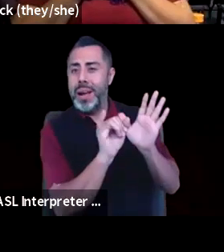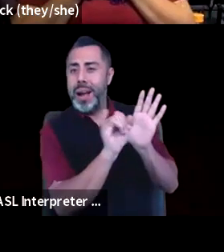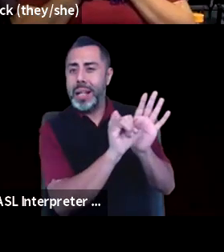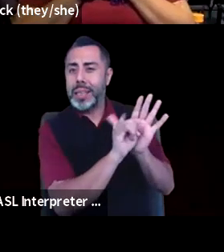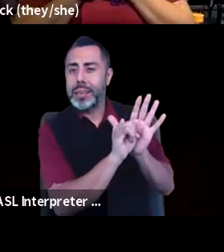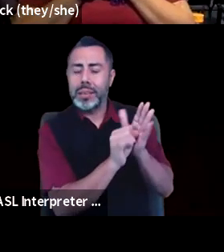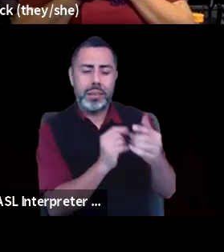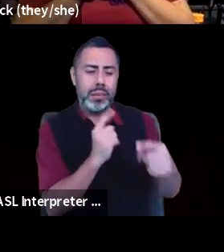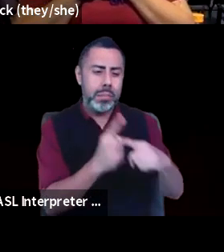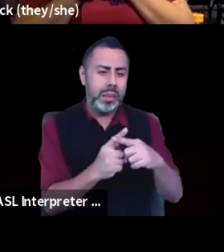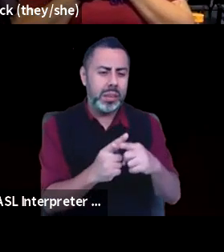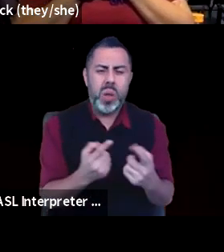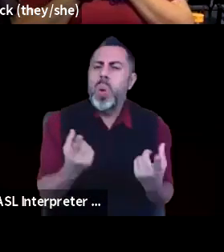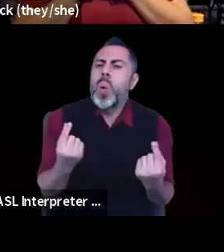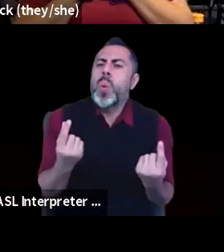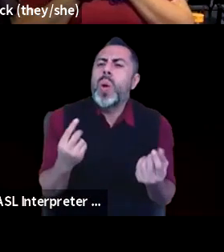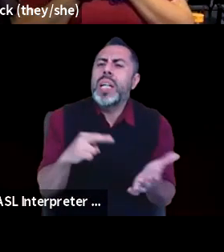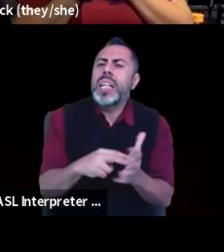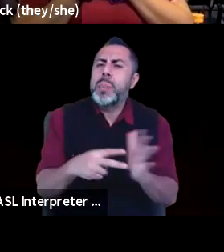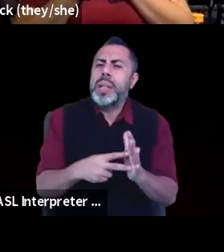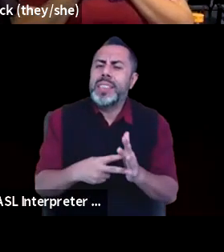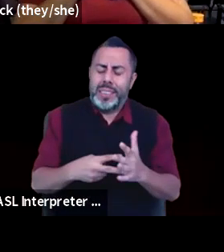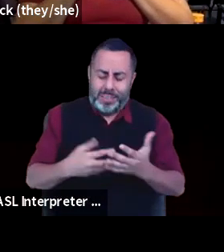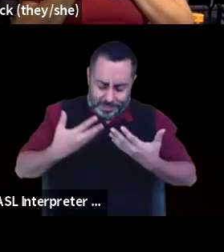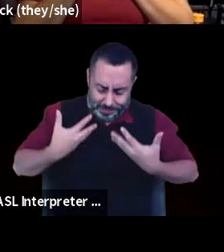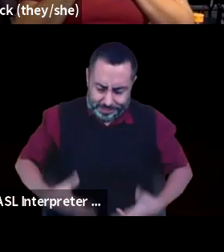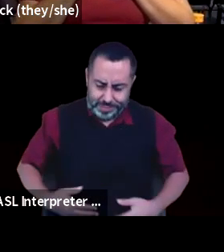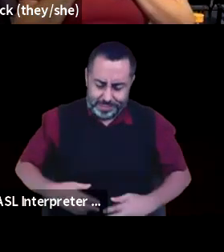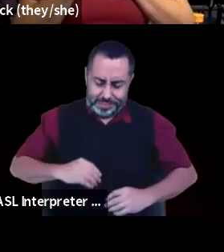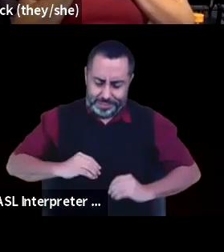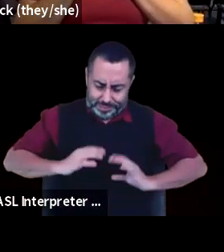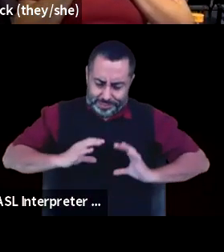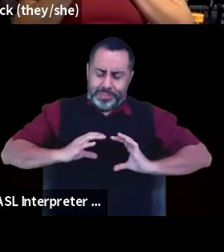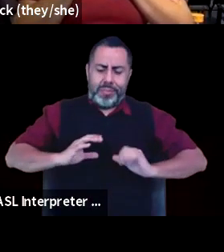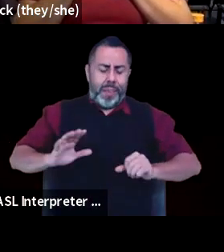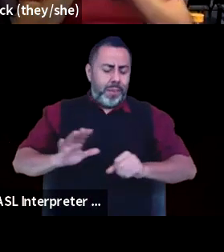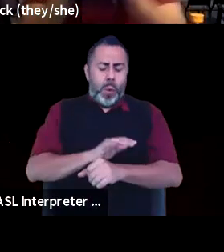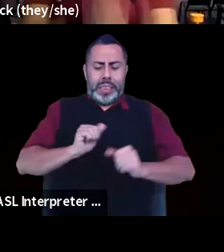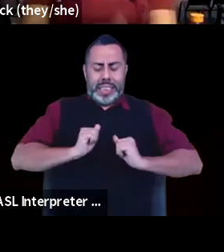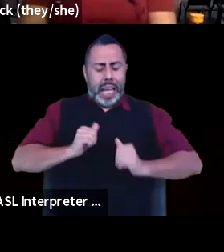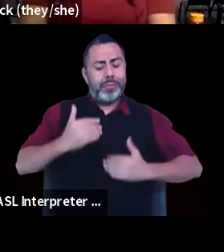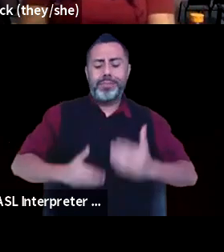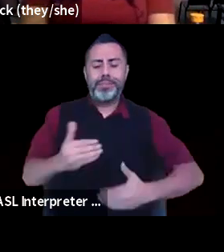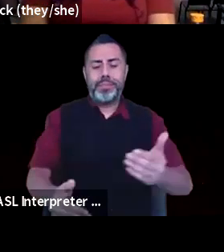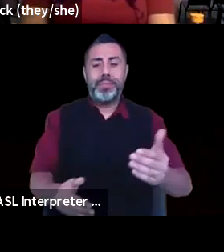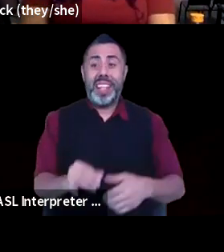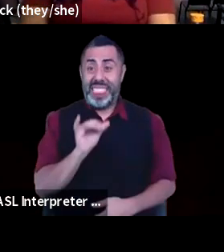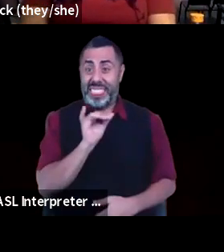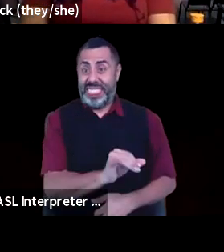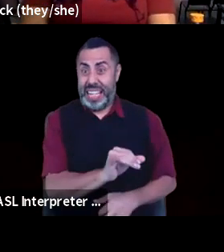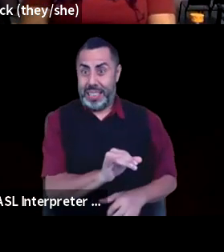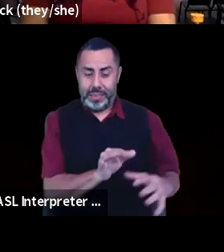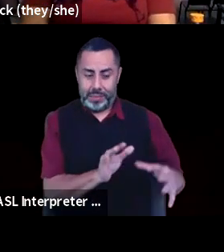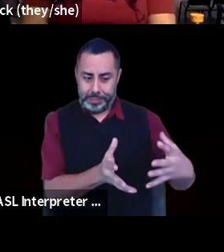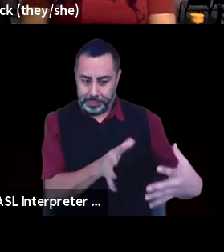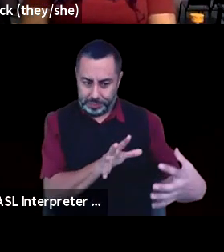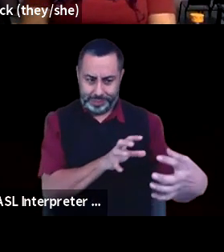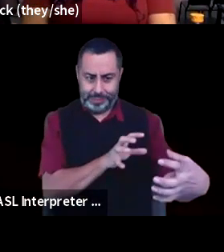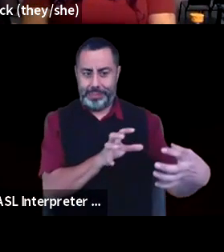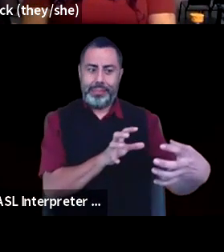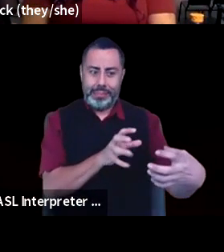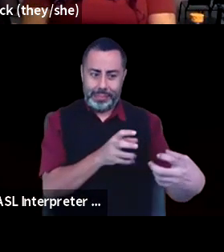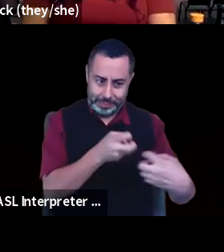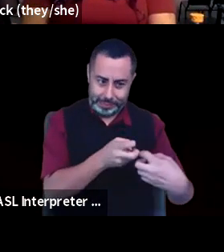to be my full self. And that's ongoing work and challenging in and of itself,